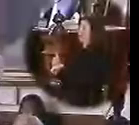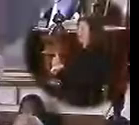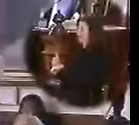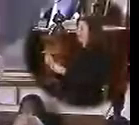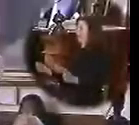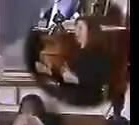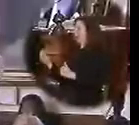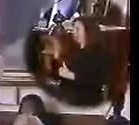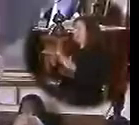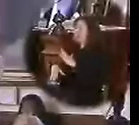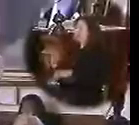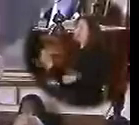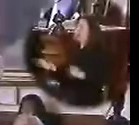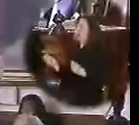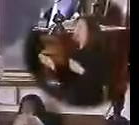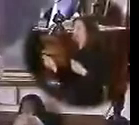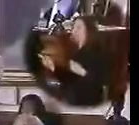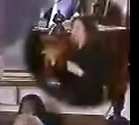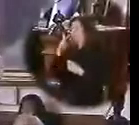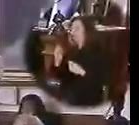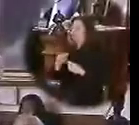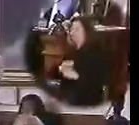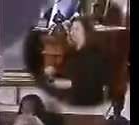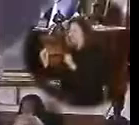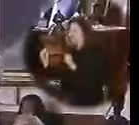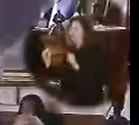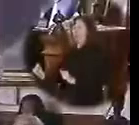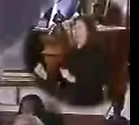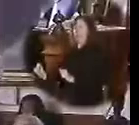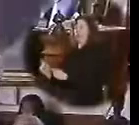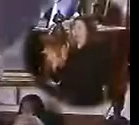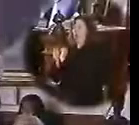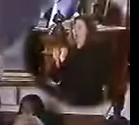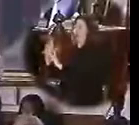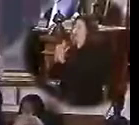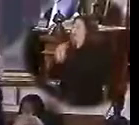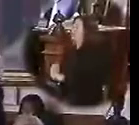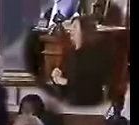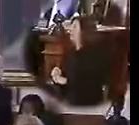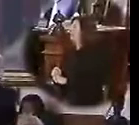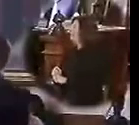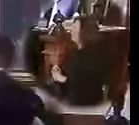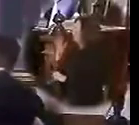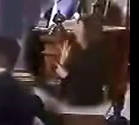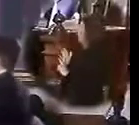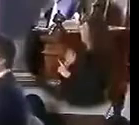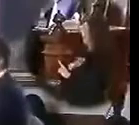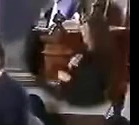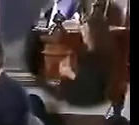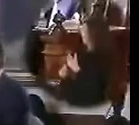hand. So you see, the Senate can move to change tradition. And the reason it got out of hand, and the